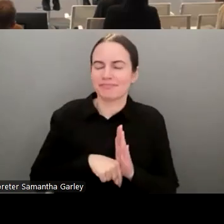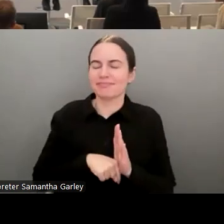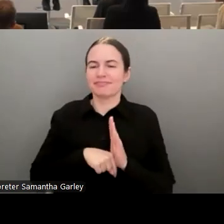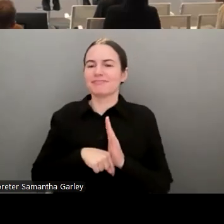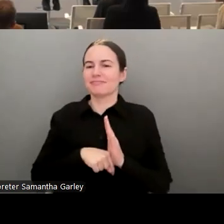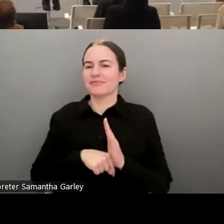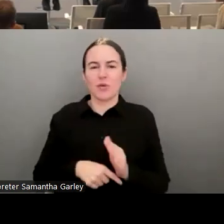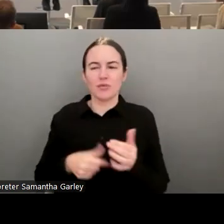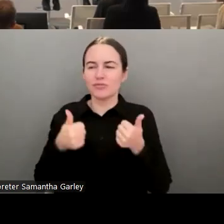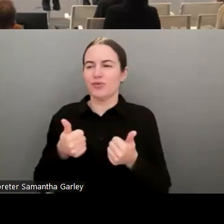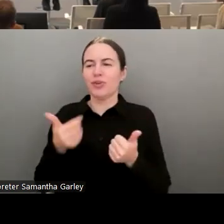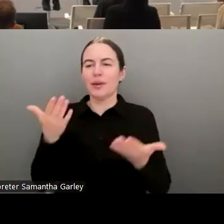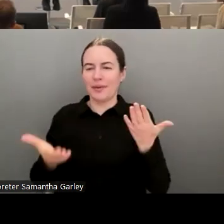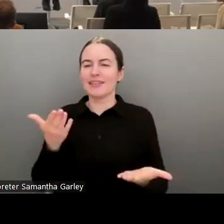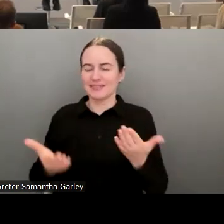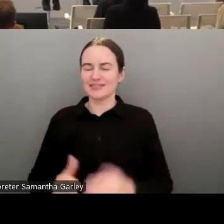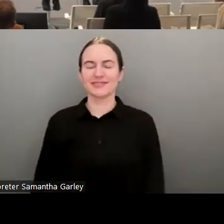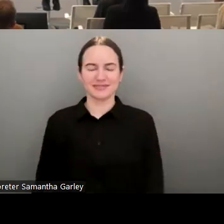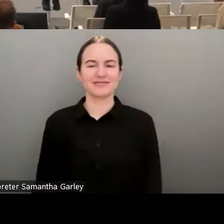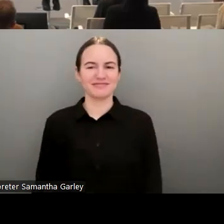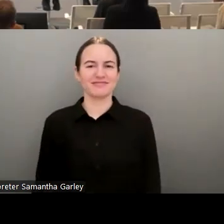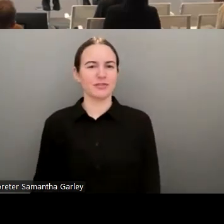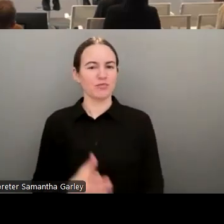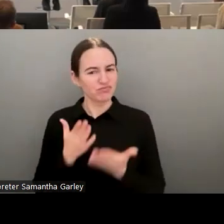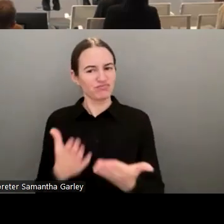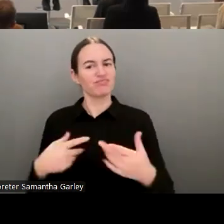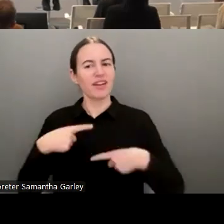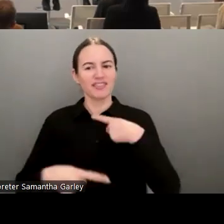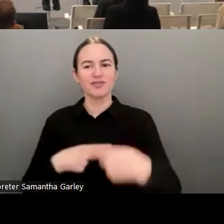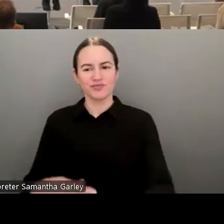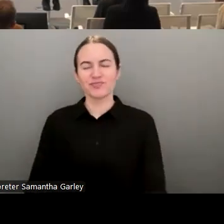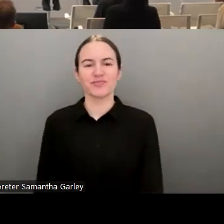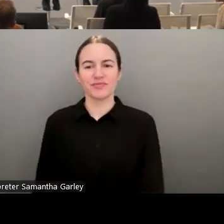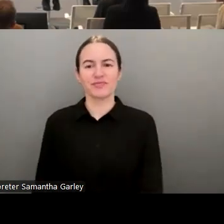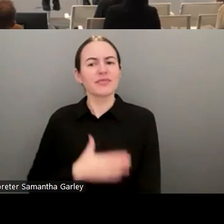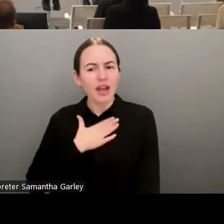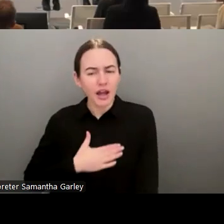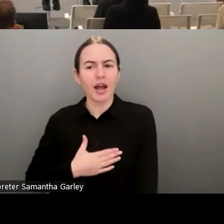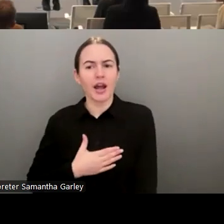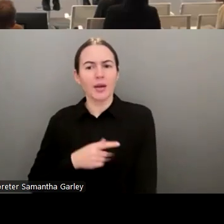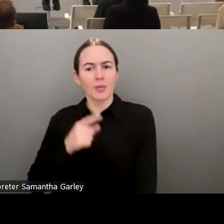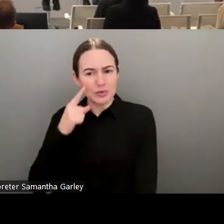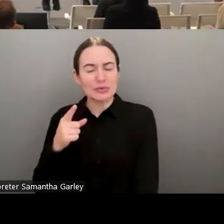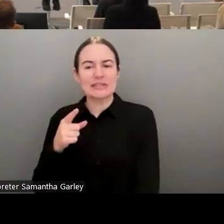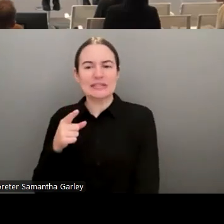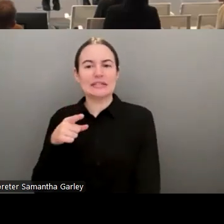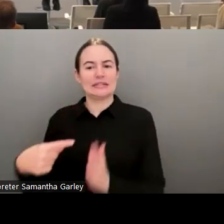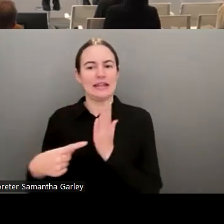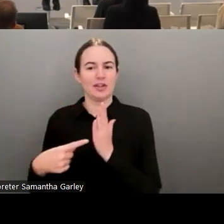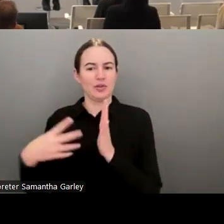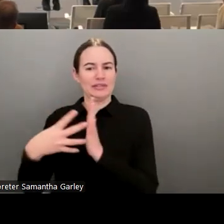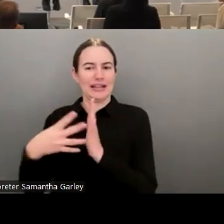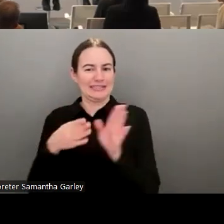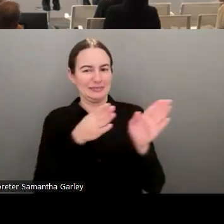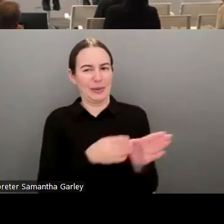would definitely recommend to continue. And I would love to see another preparation course for a technical exam, for web